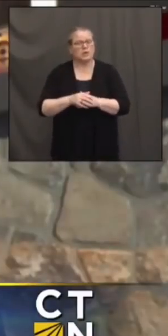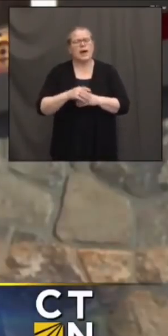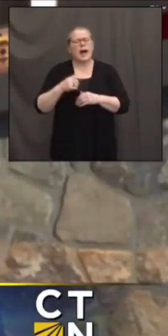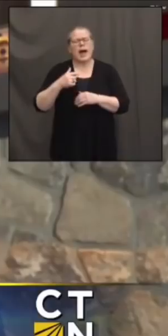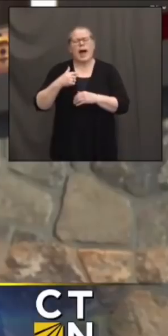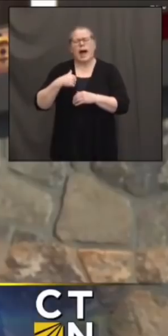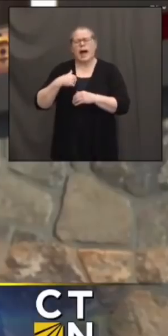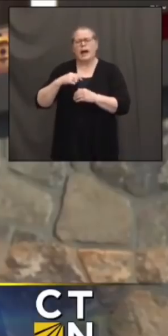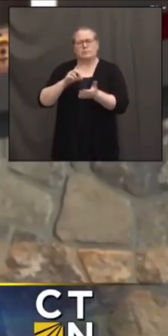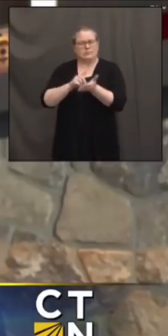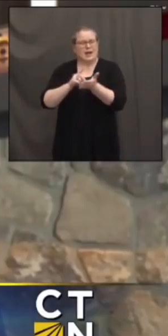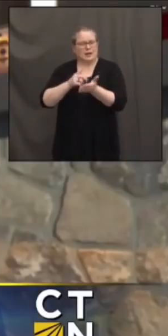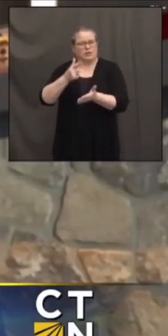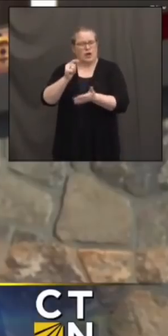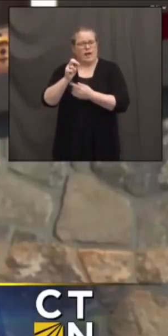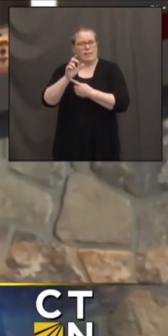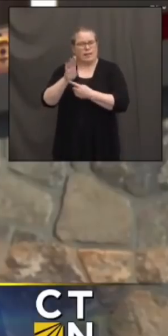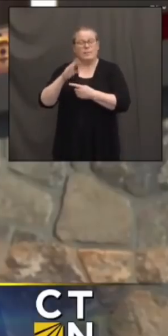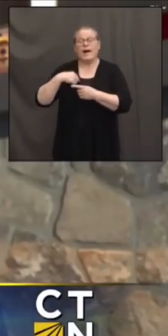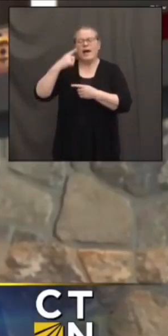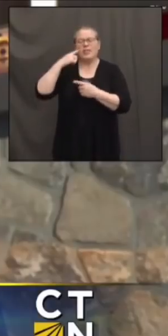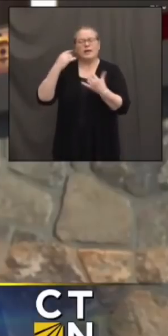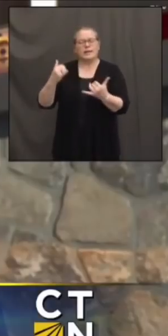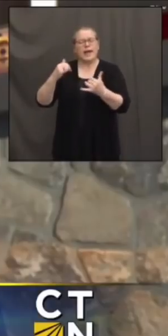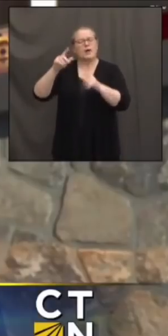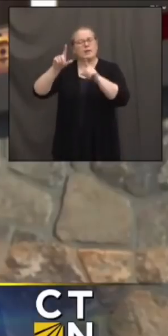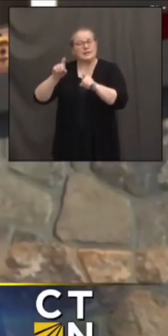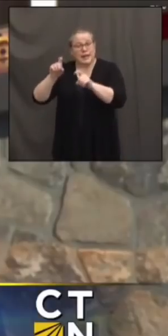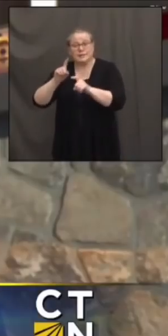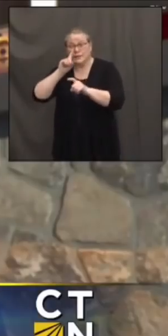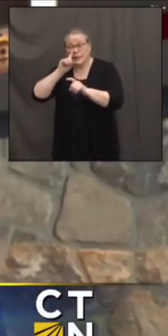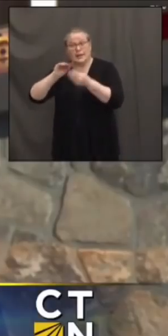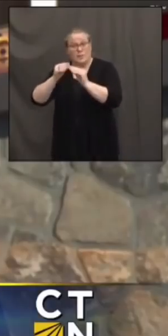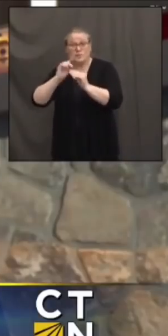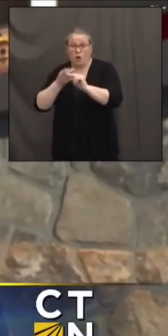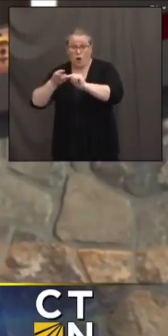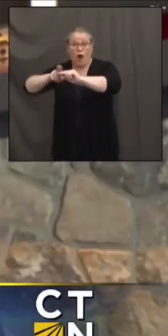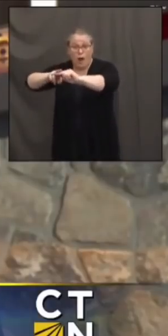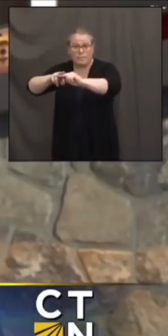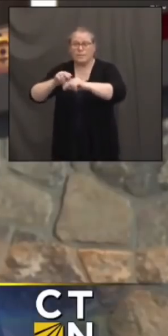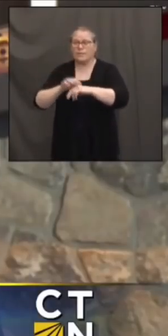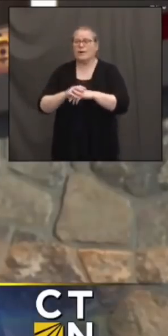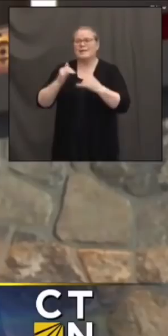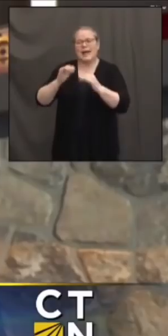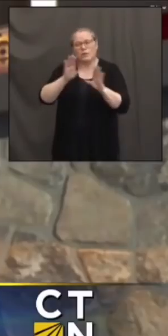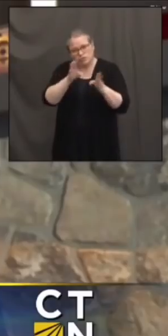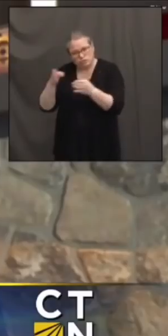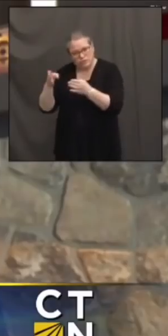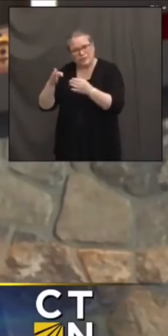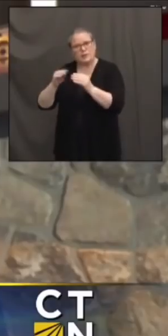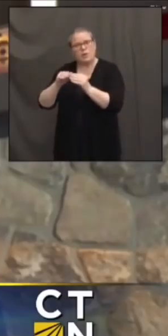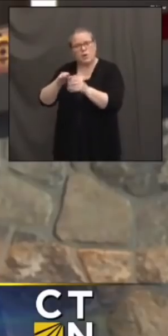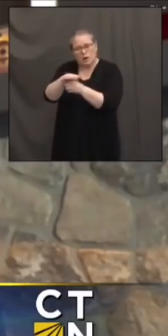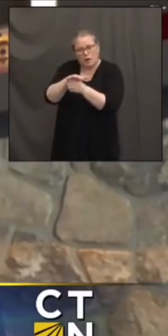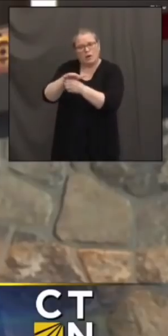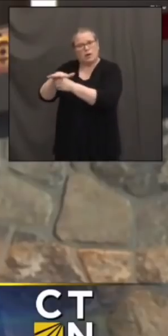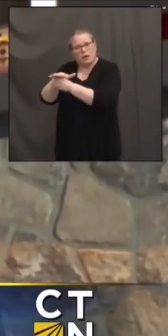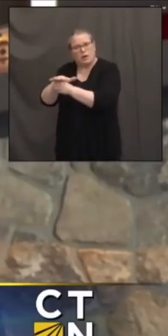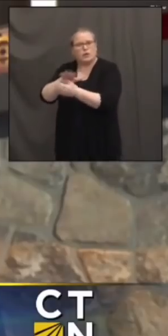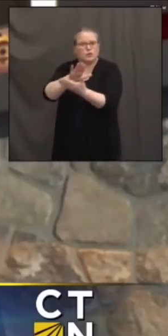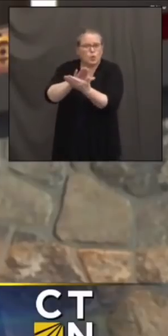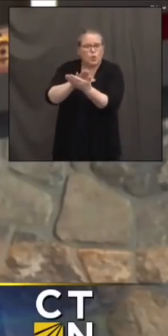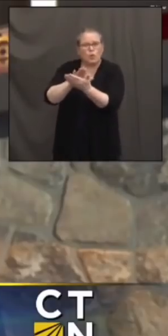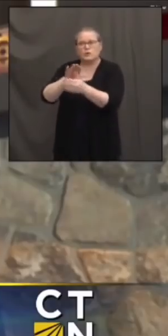testing is shifting to antigen-based tests that are being run in austere environments, schools, workplaces, even doctors' offices, where the results